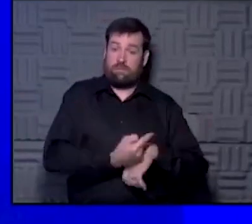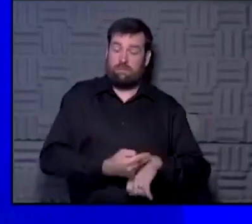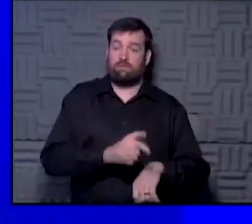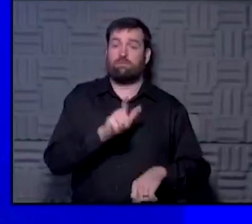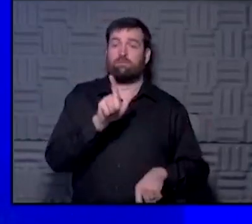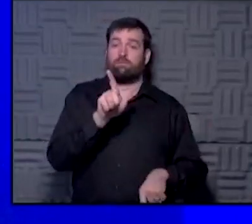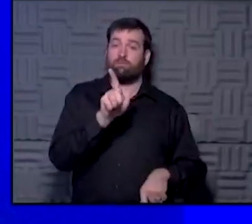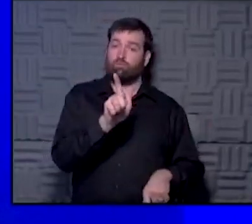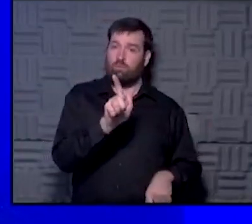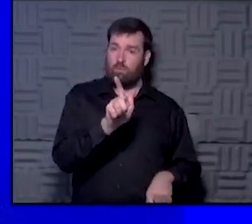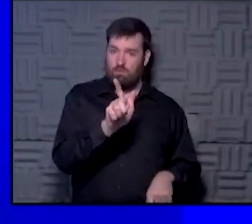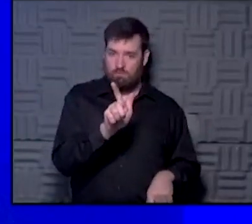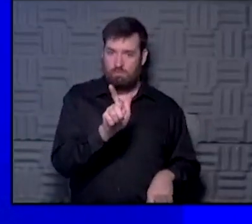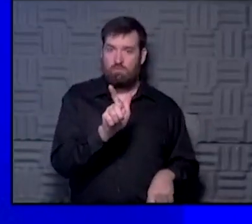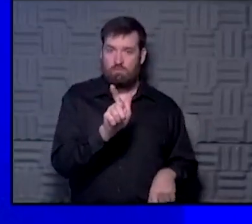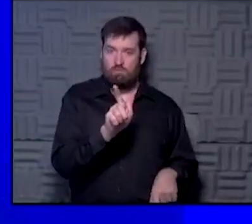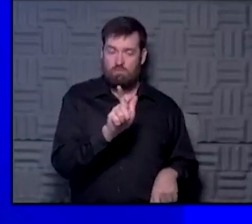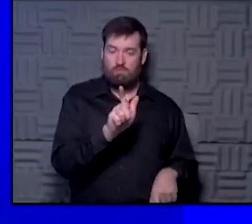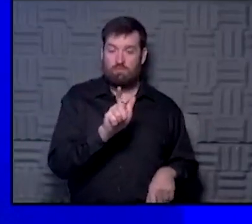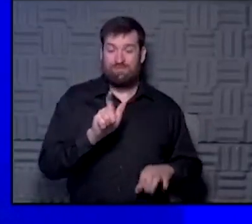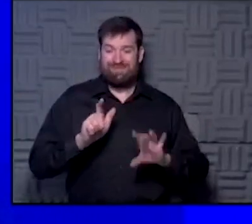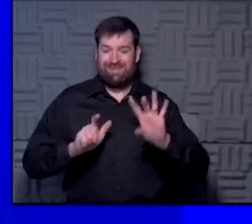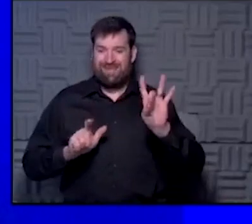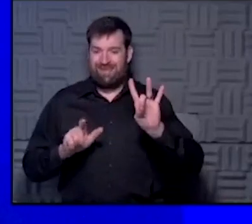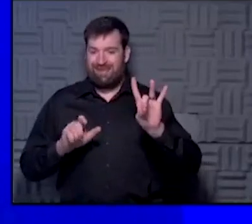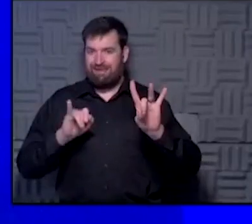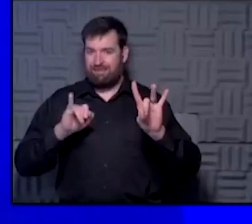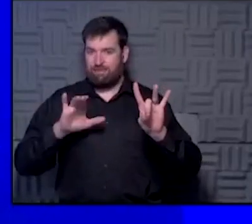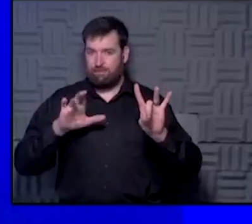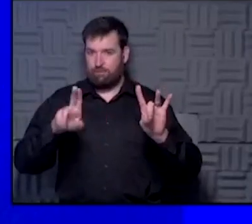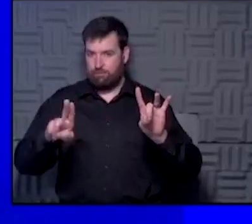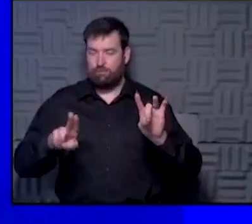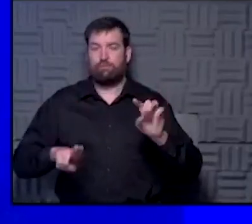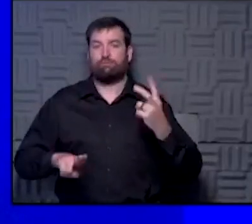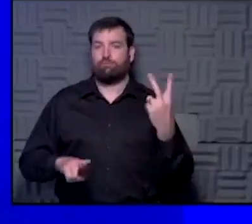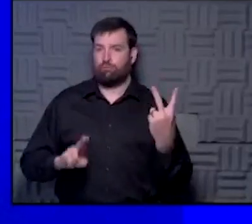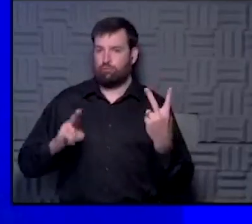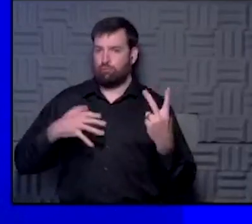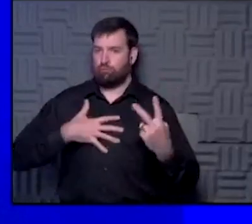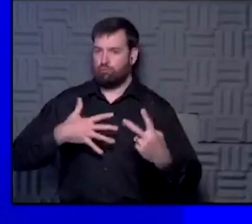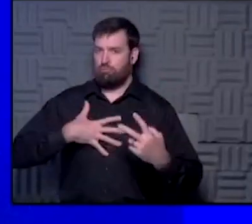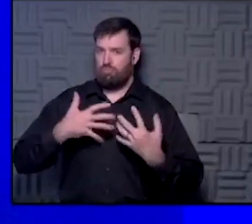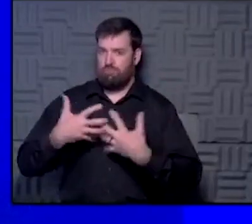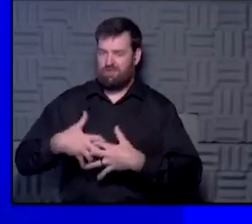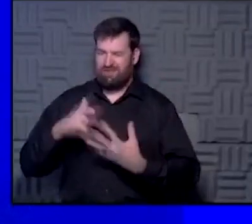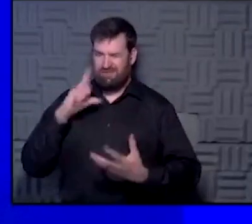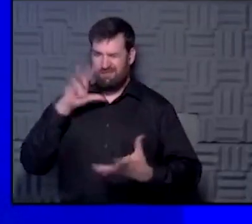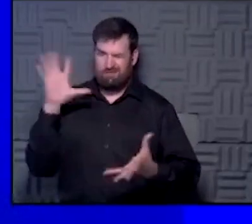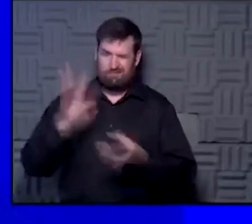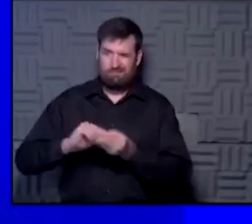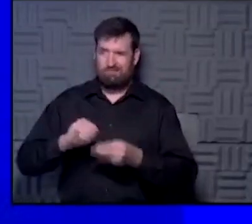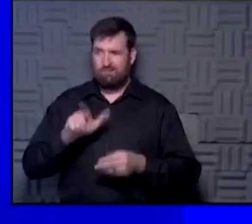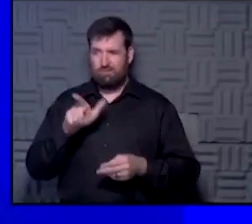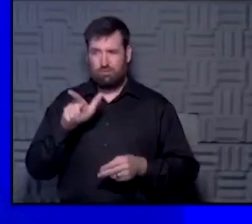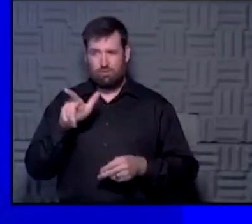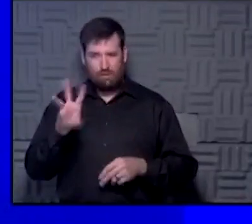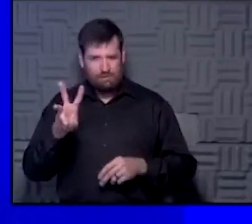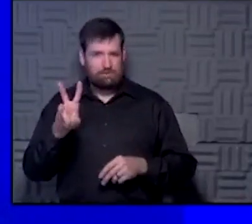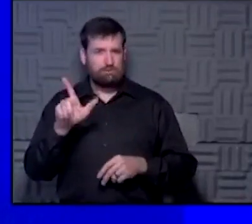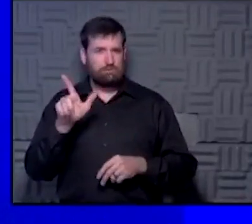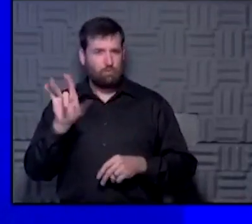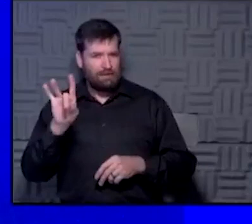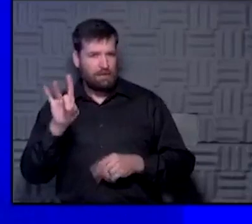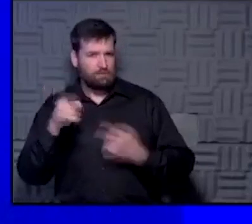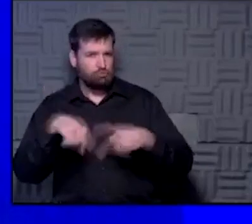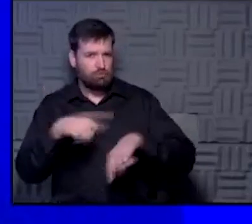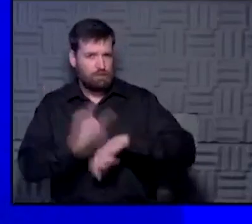in the hospital. 8 of those in the ICU and 2 on the ventilator. So that's better. I think we were up to 26 or almost 28 yesterday at some point